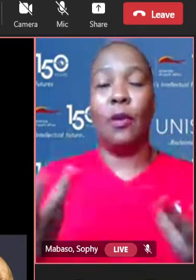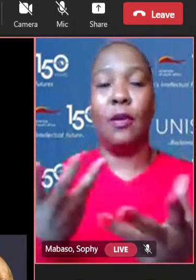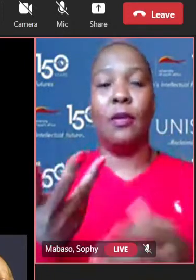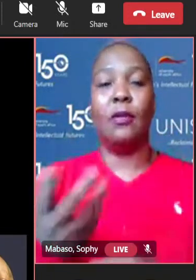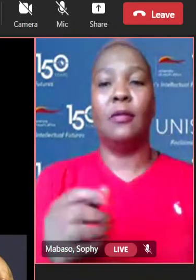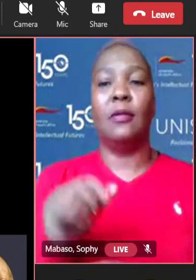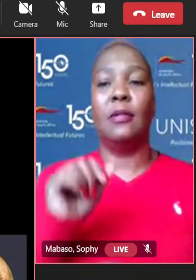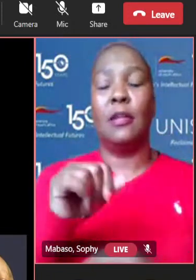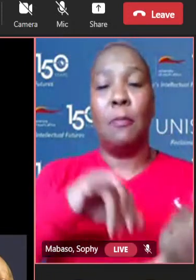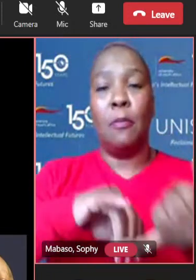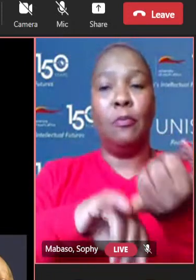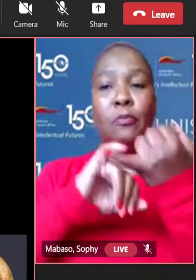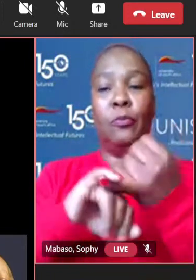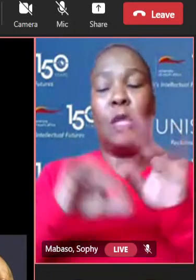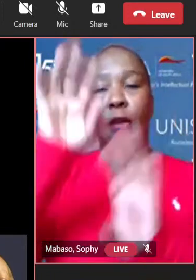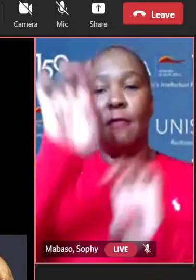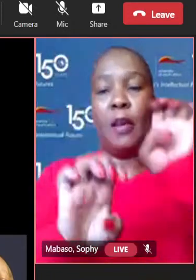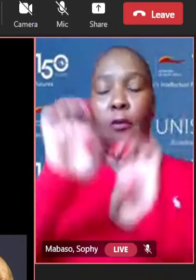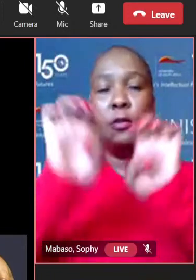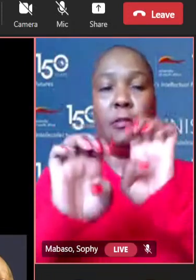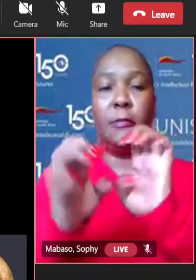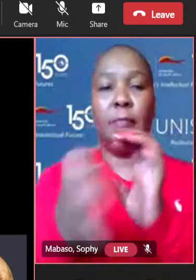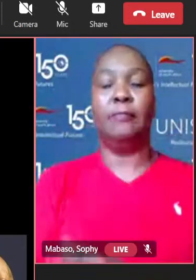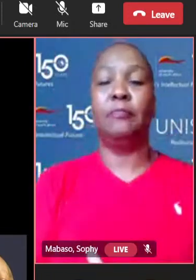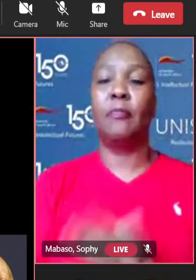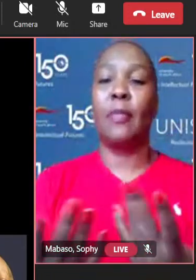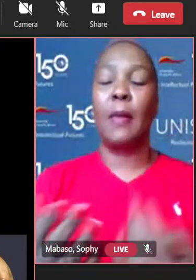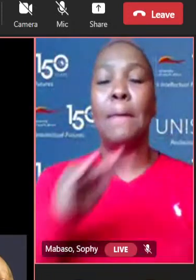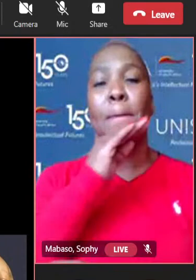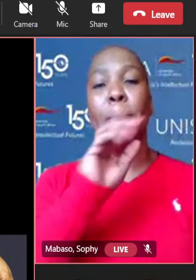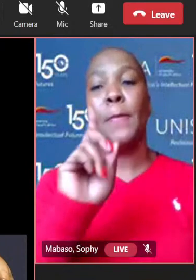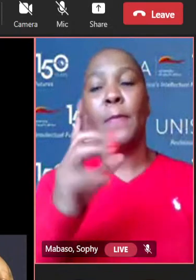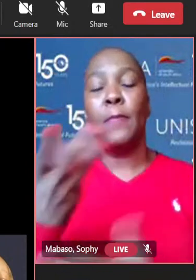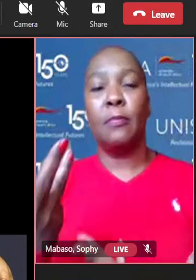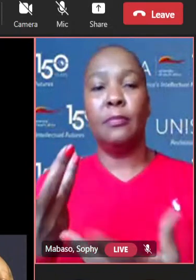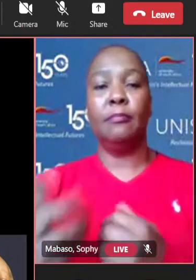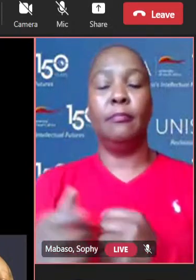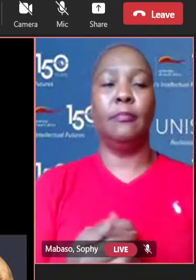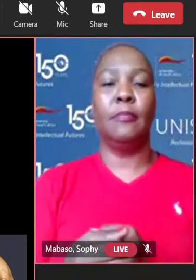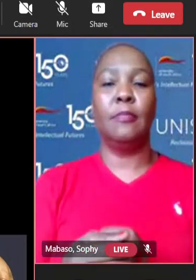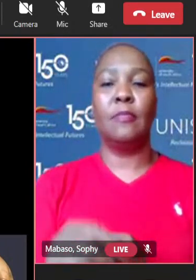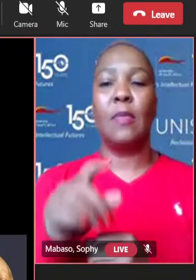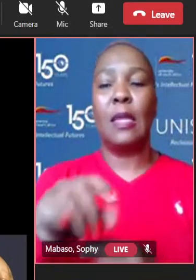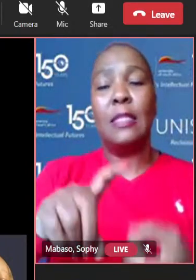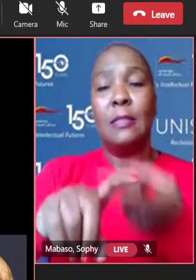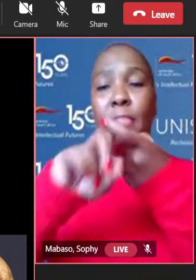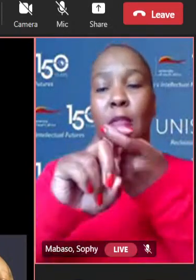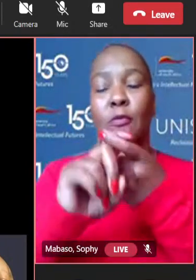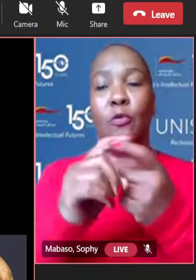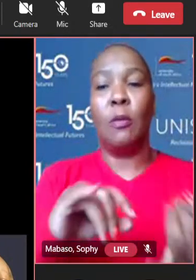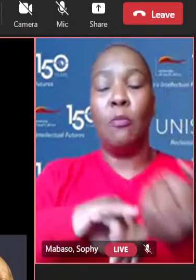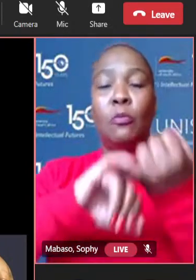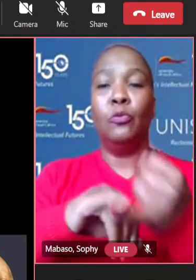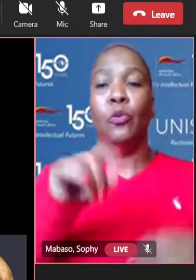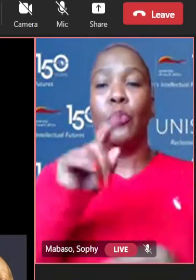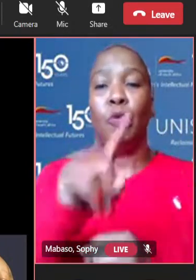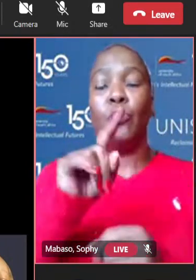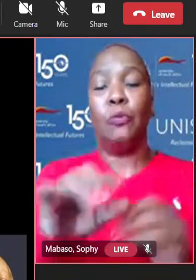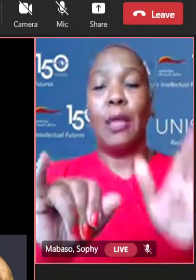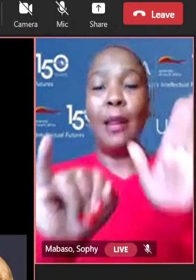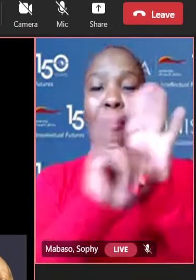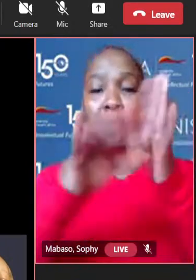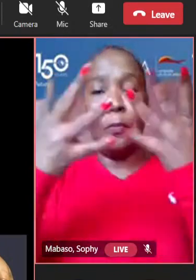module evaluations. So this means that depending on the modules that will be identified